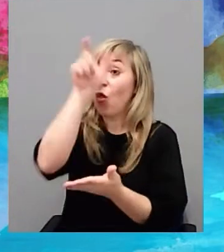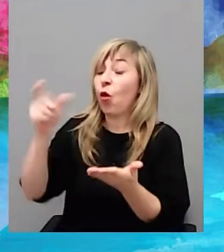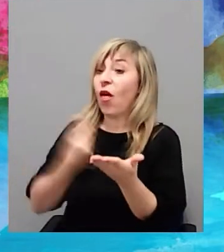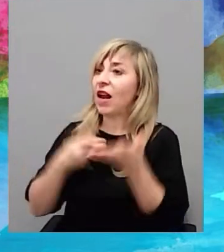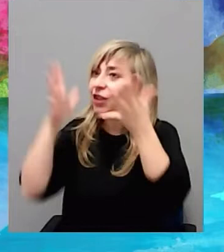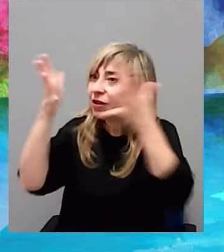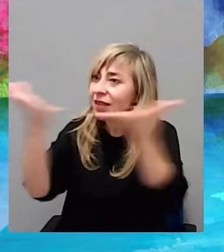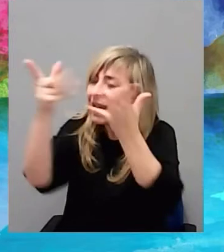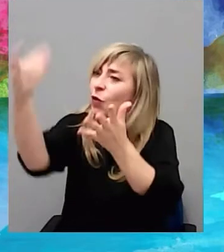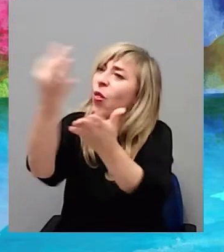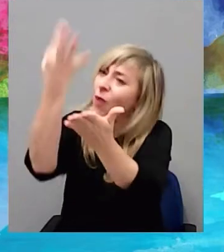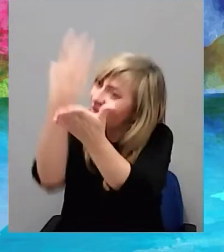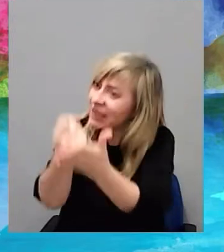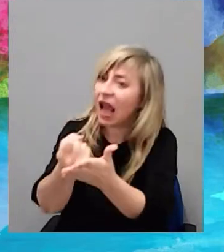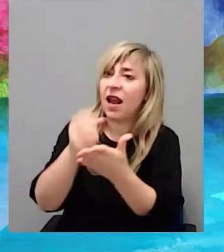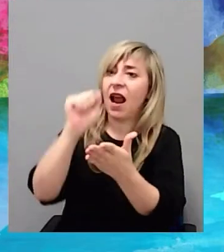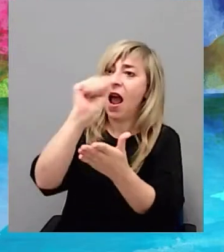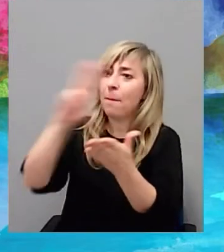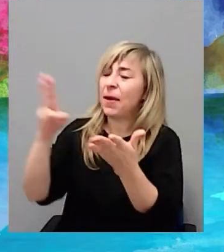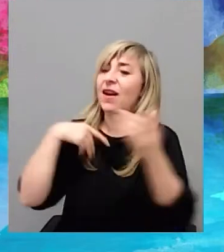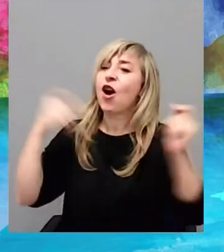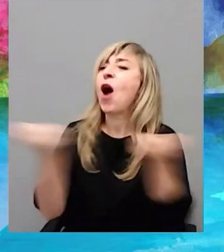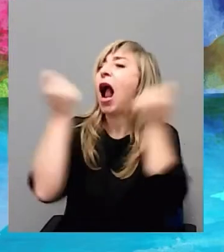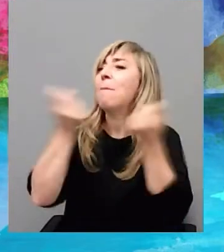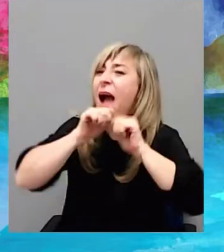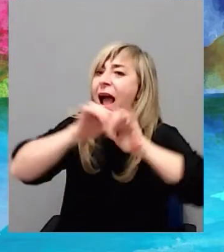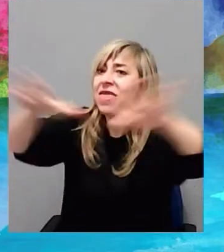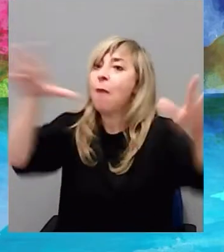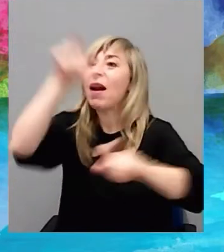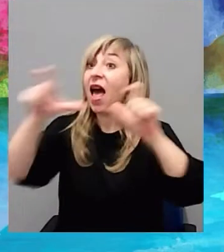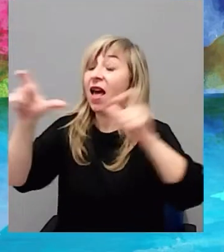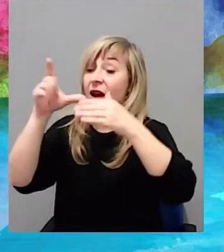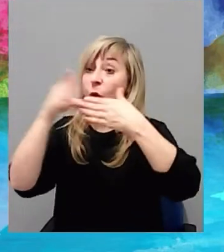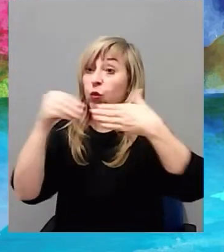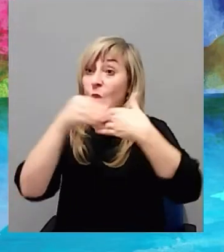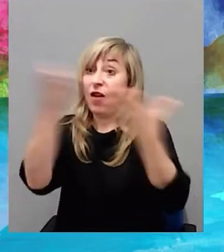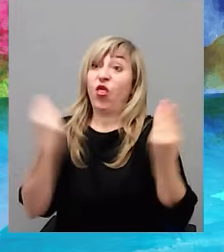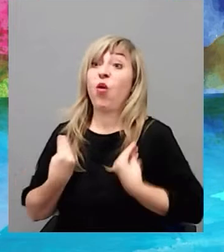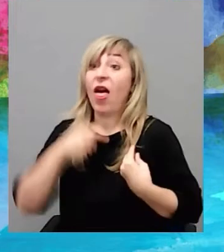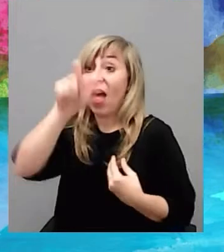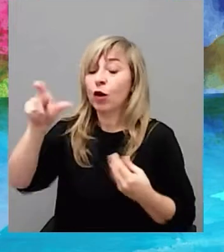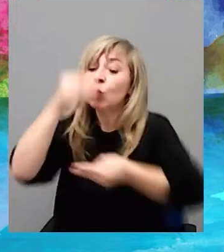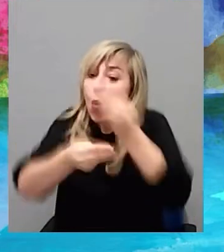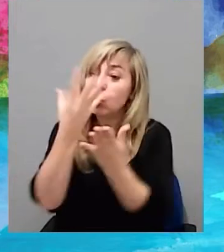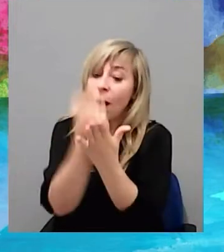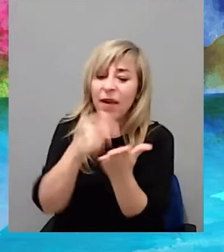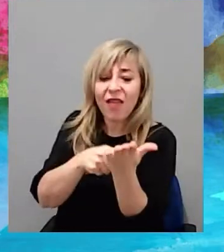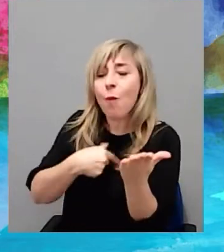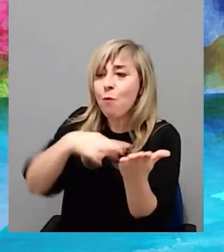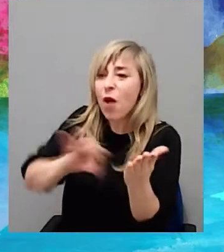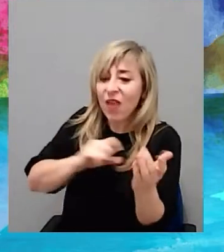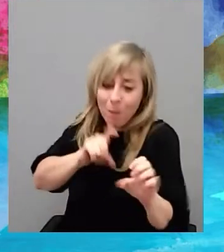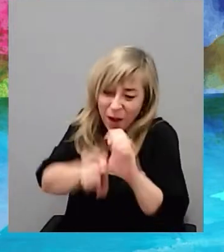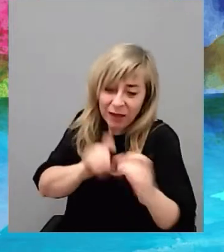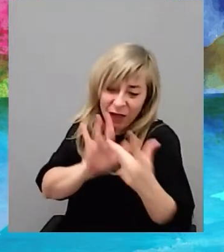and citizens know that this service exists. And after that, this